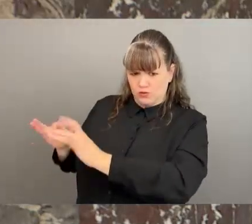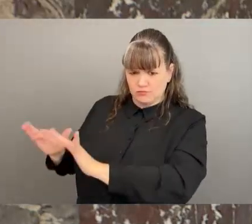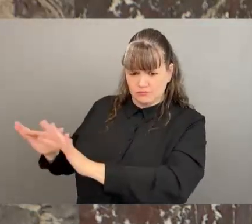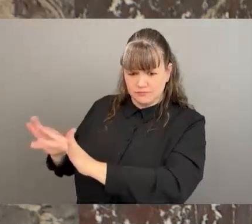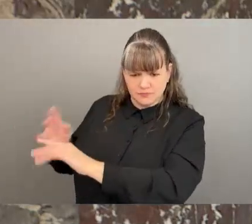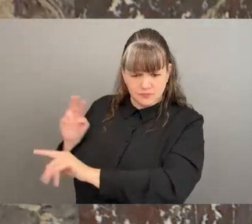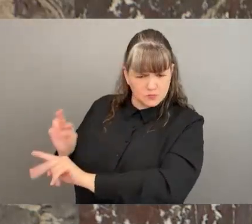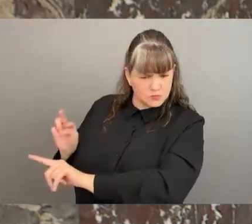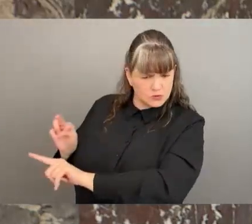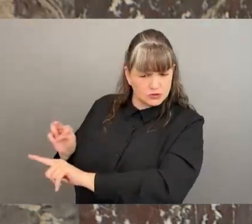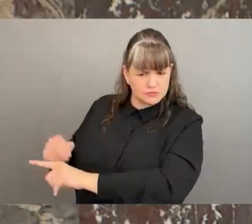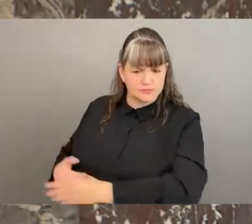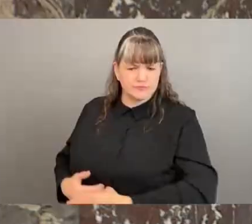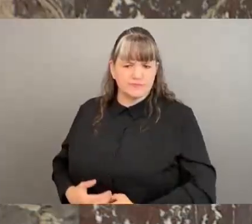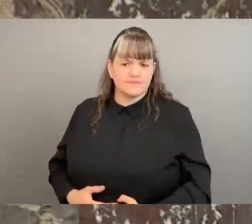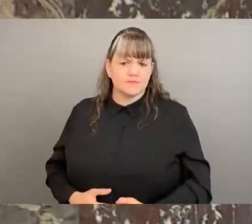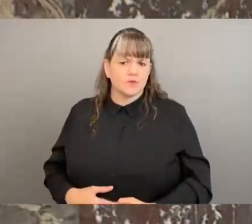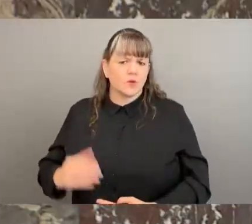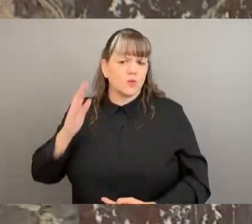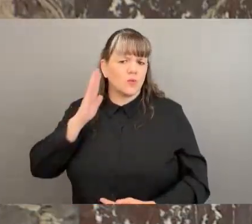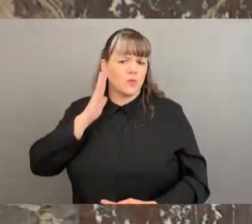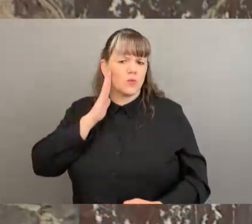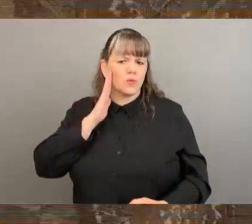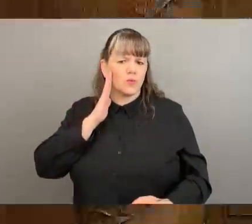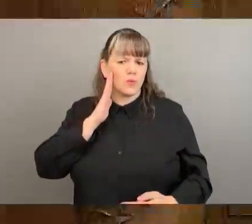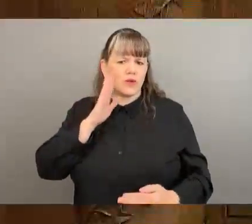criminal justice system.